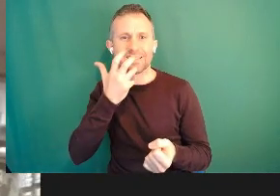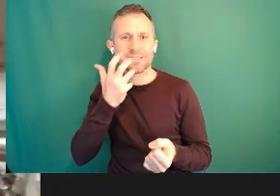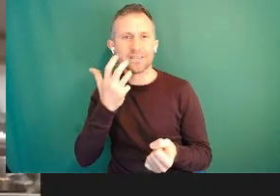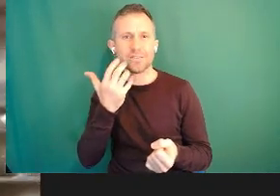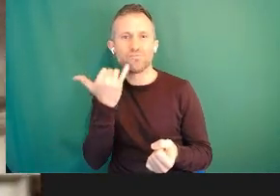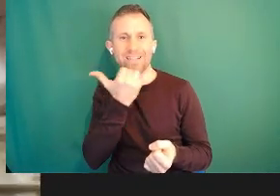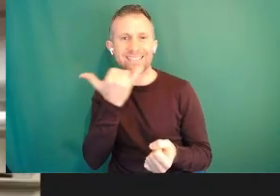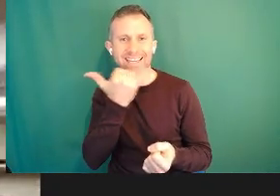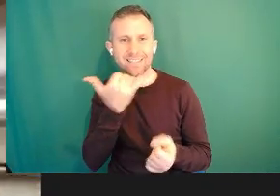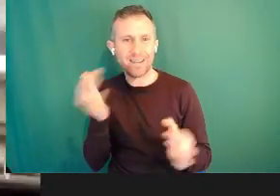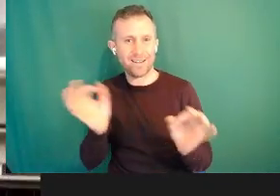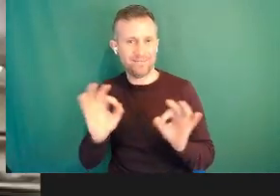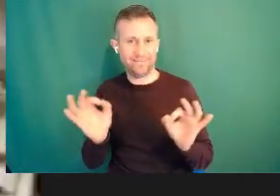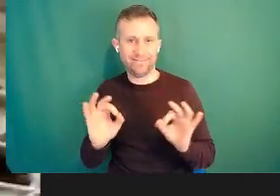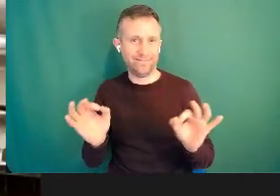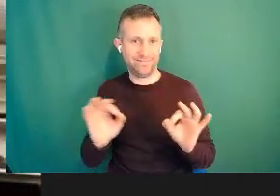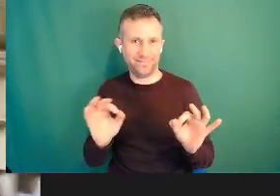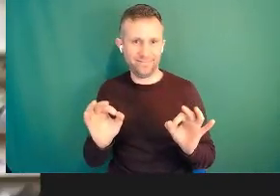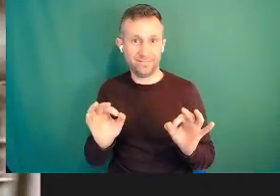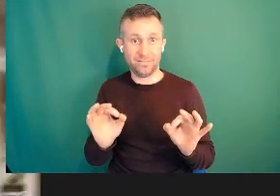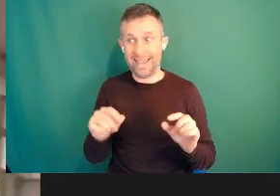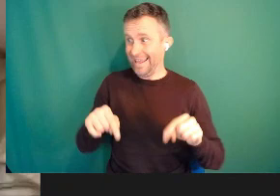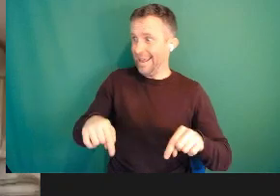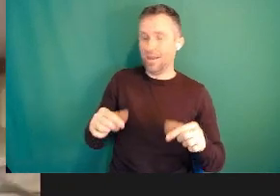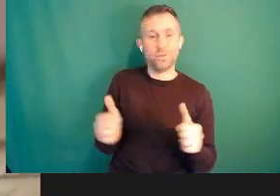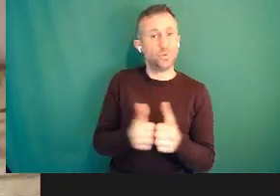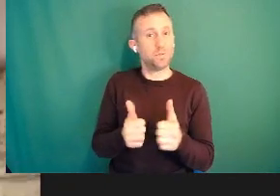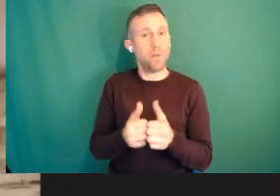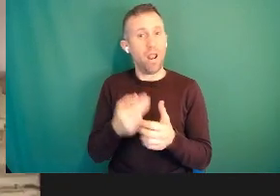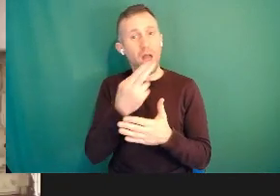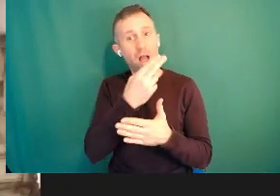arts activities and all sorts of things like that.